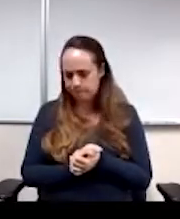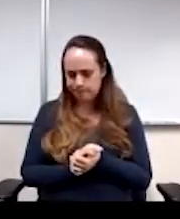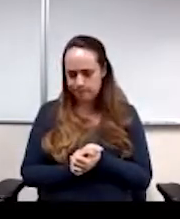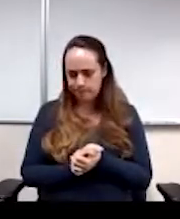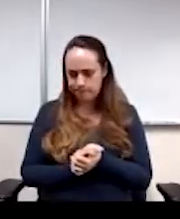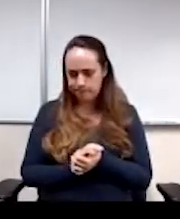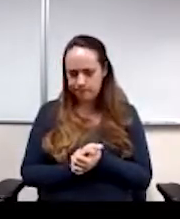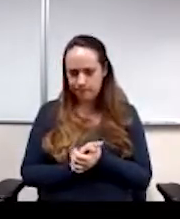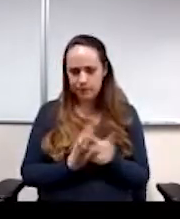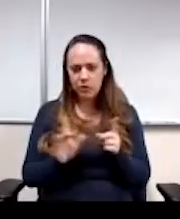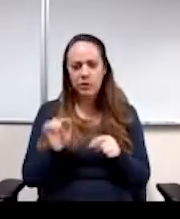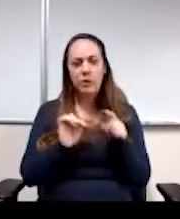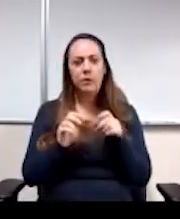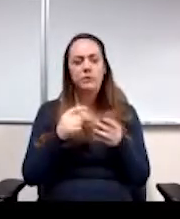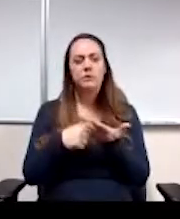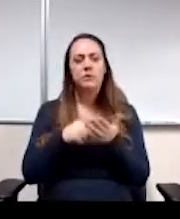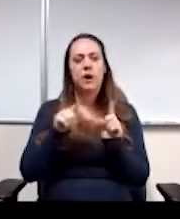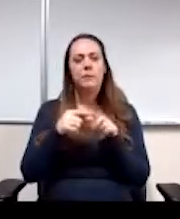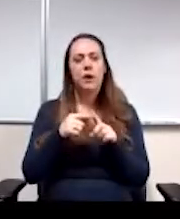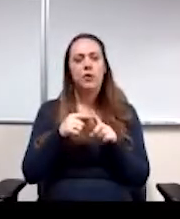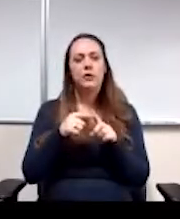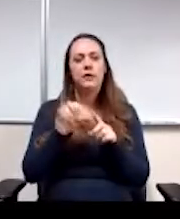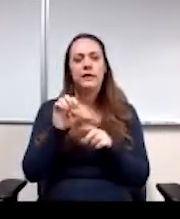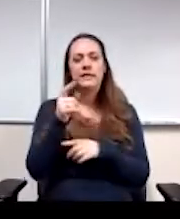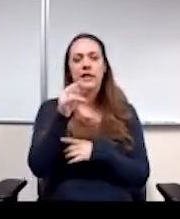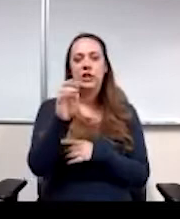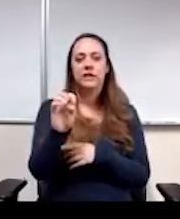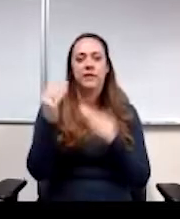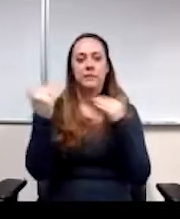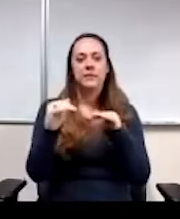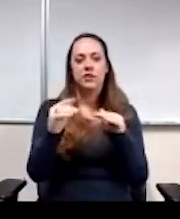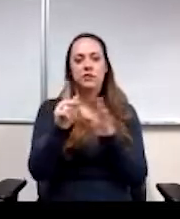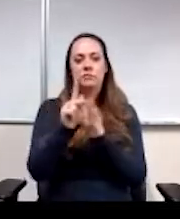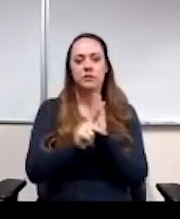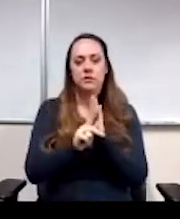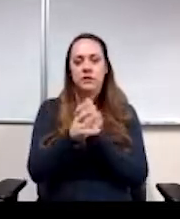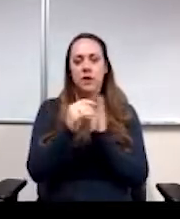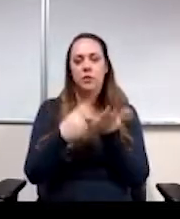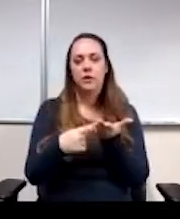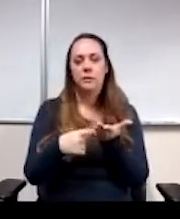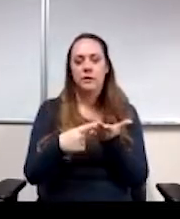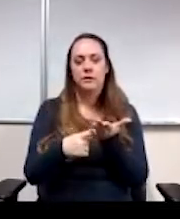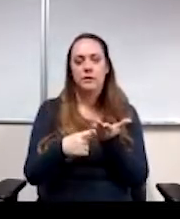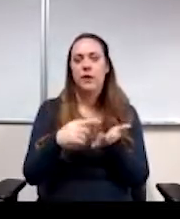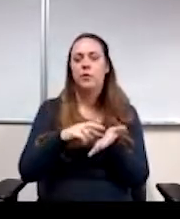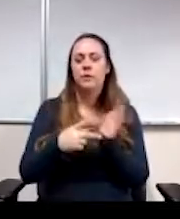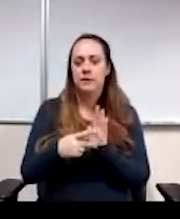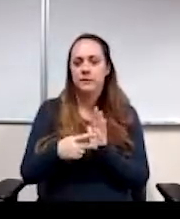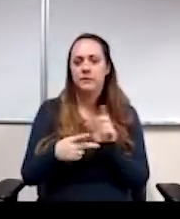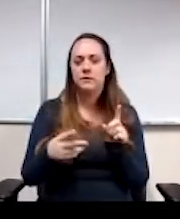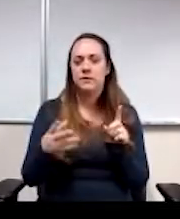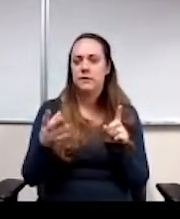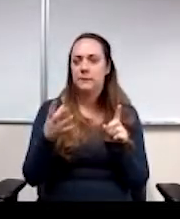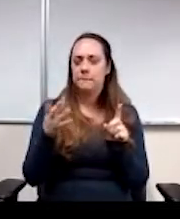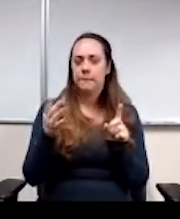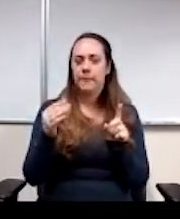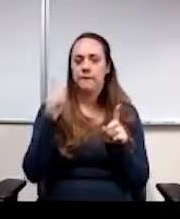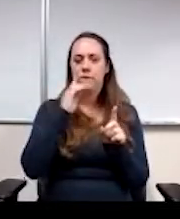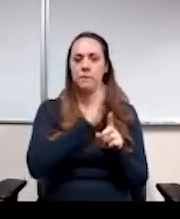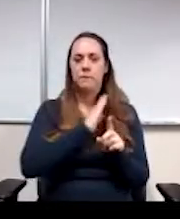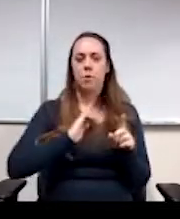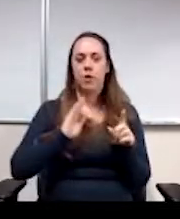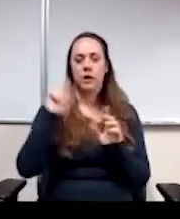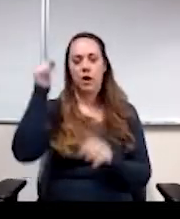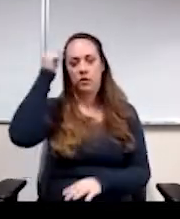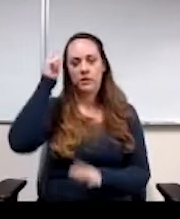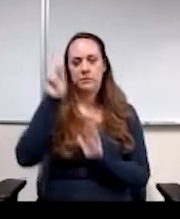It's going to go back in and talk about the executive limitation policies and like what that actually means. In board governance